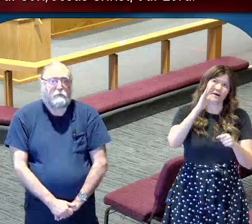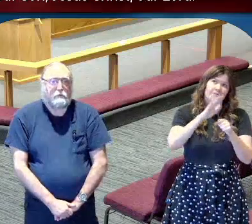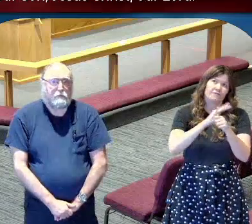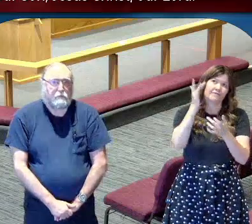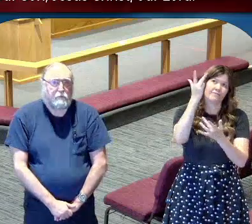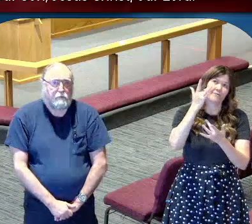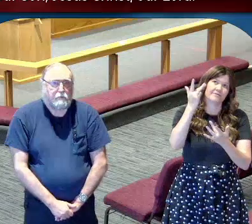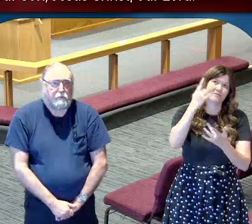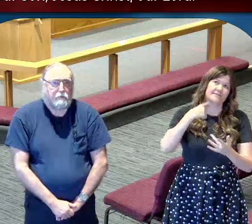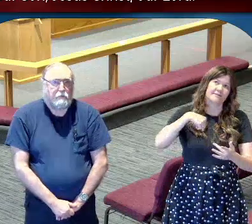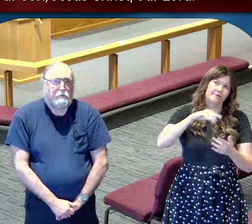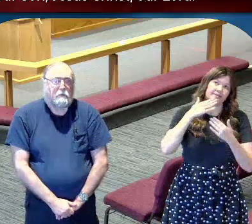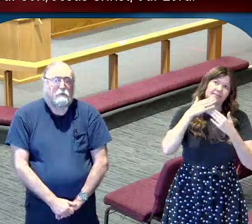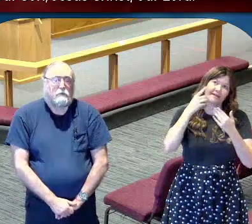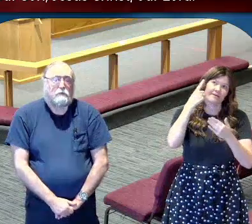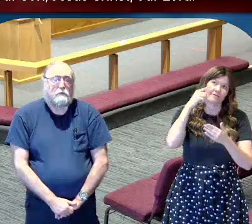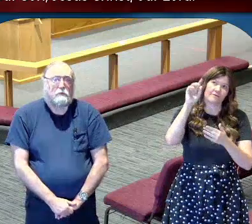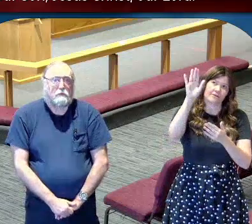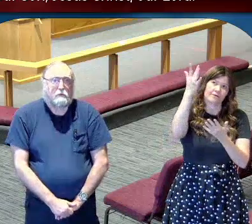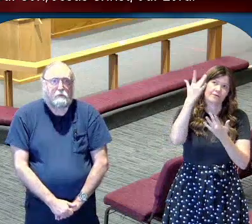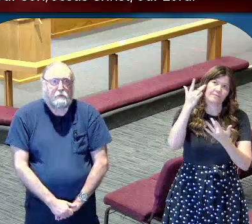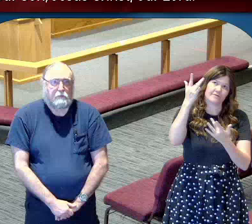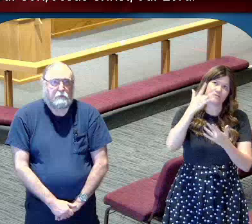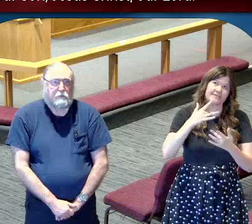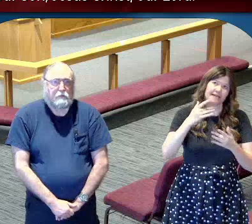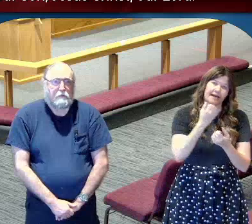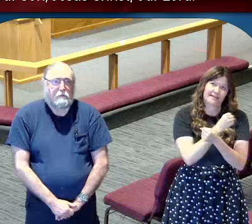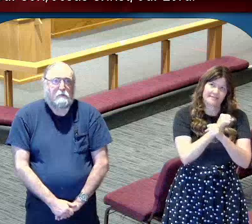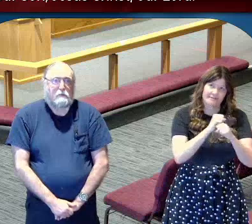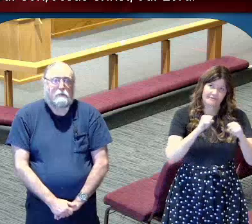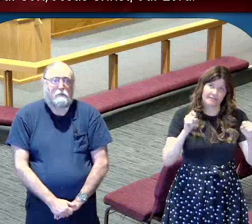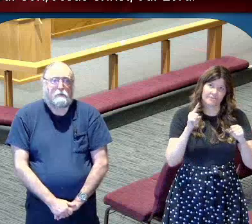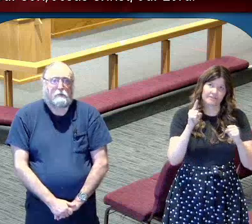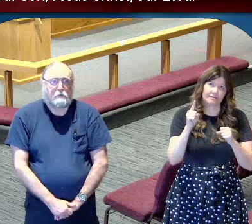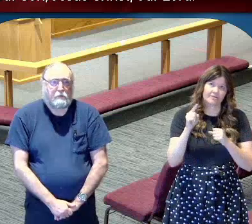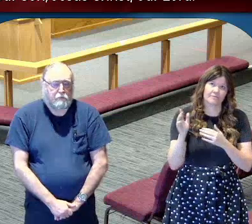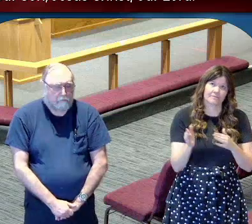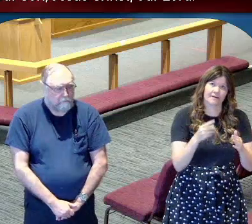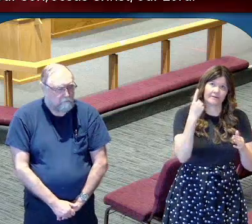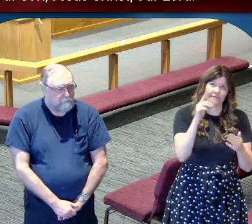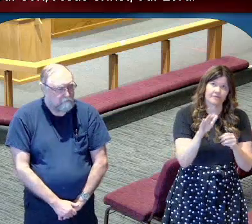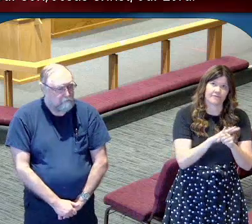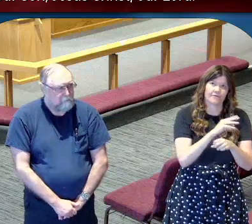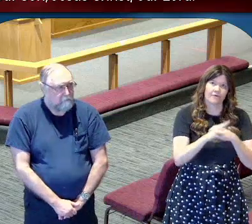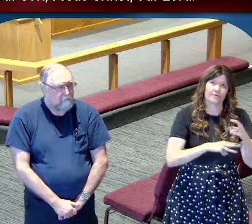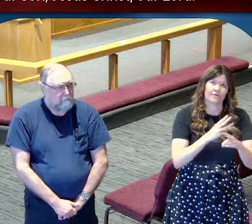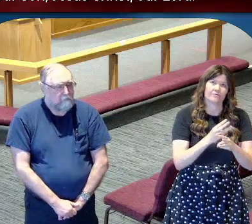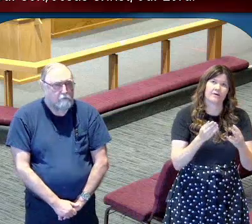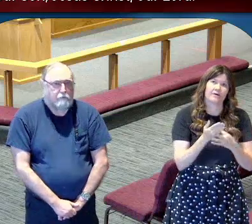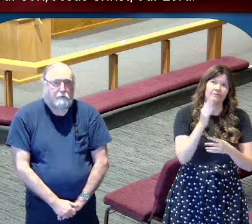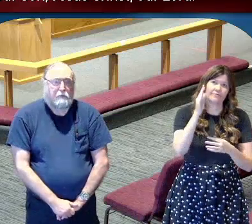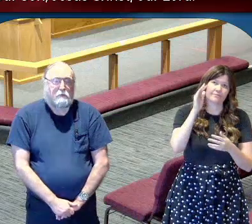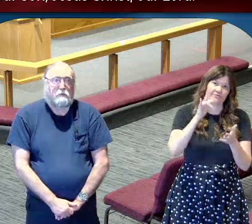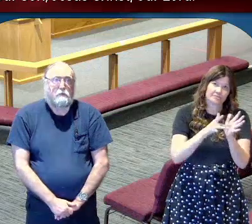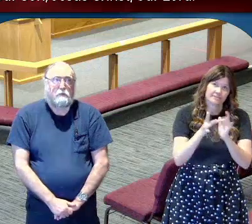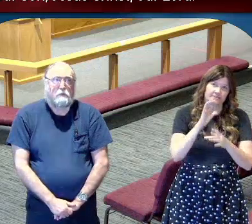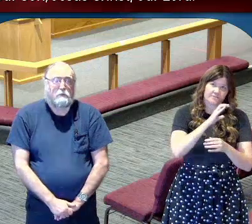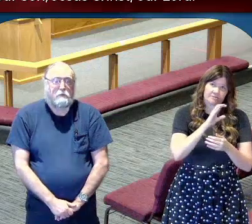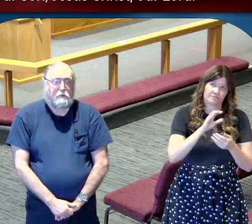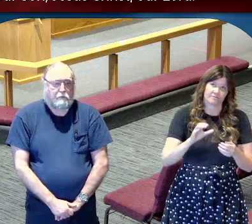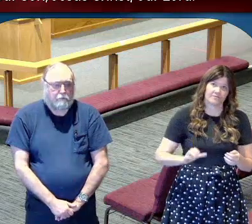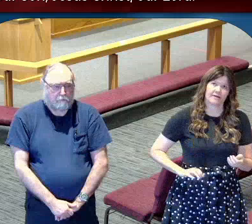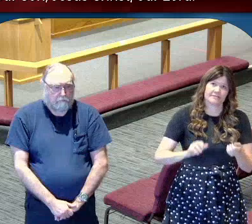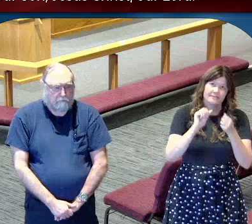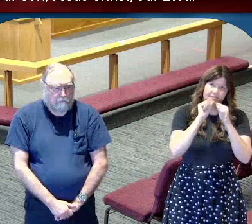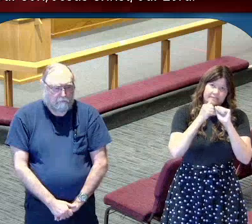give thanks for your mercy, especially for the salvation you've prepared for the whole world, through the suffering and resurrection of your Son, Jesus Christ, our